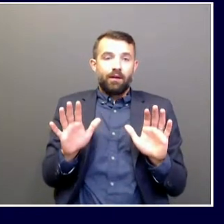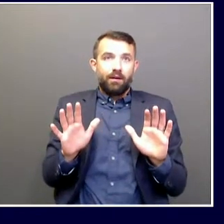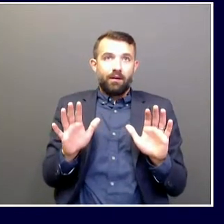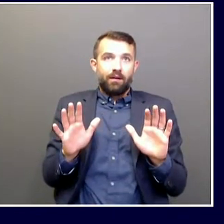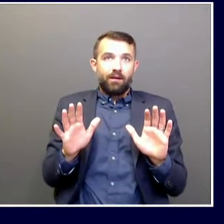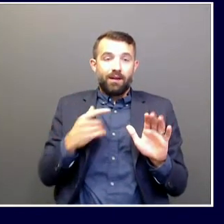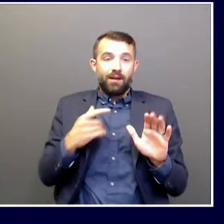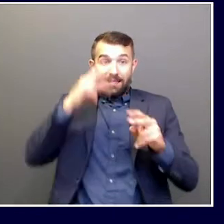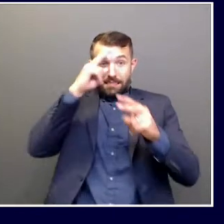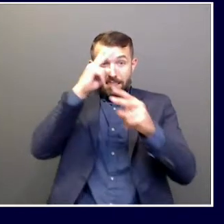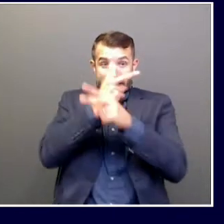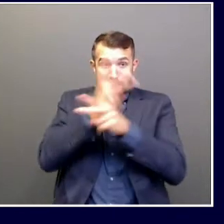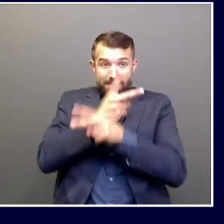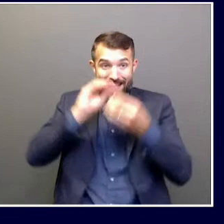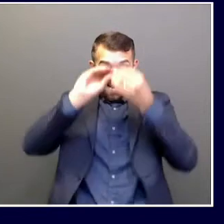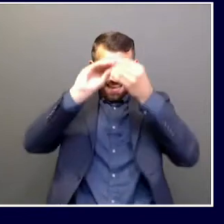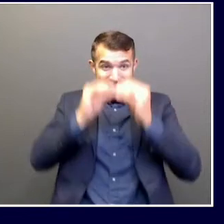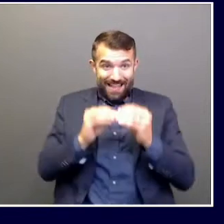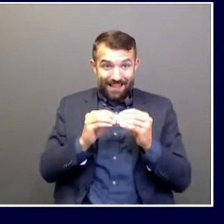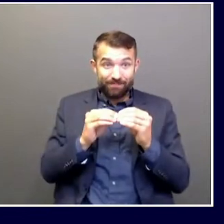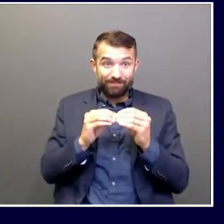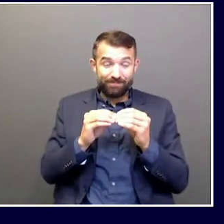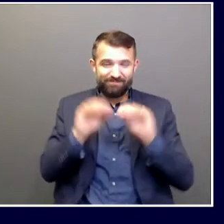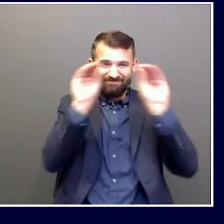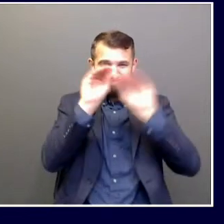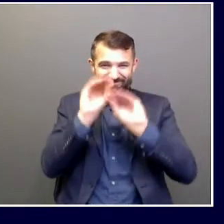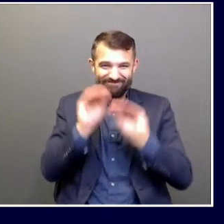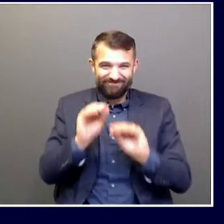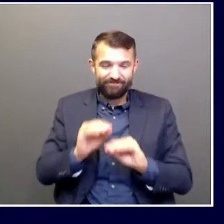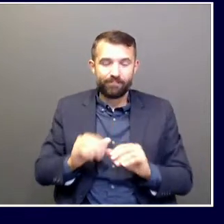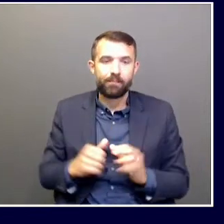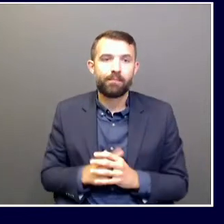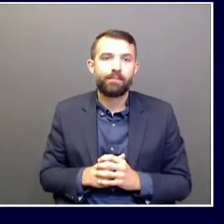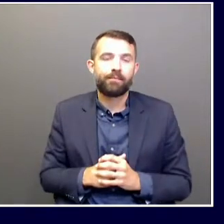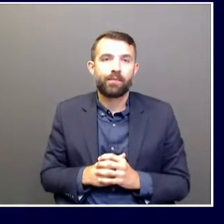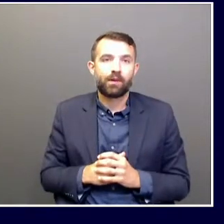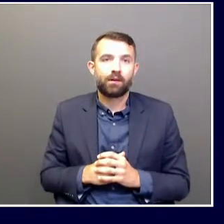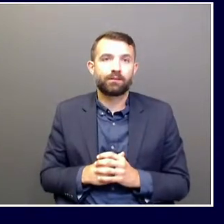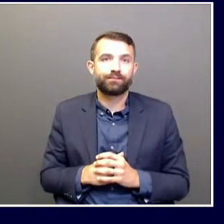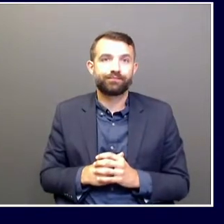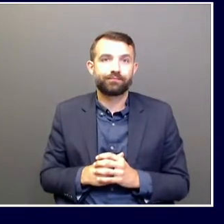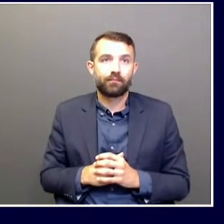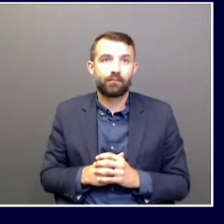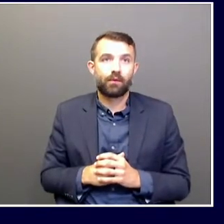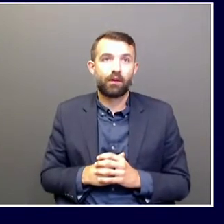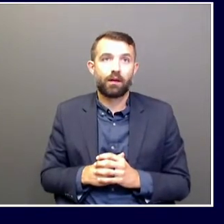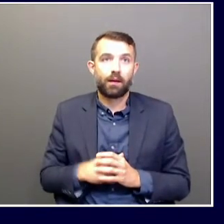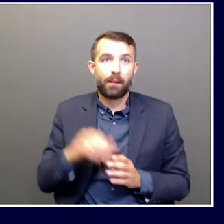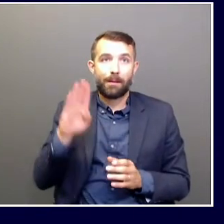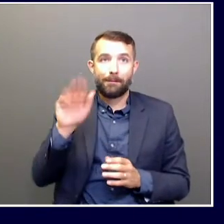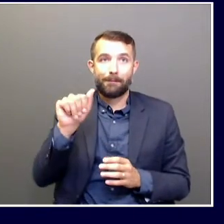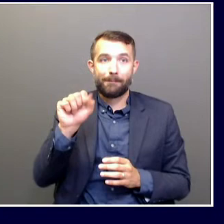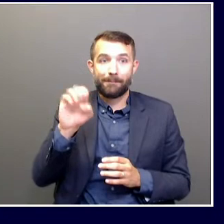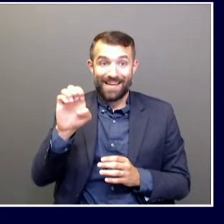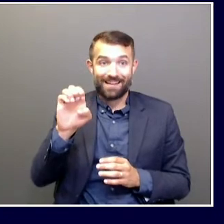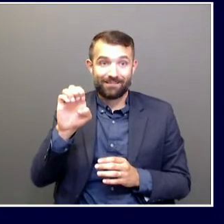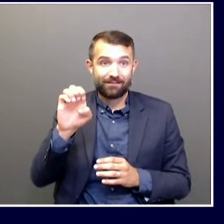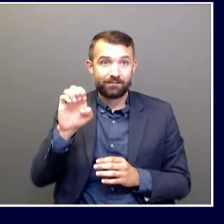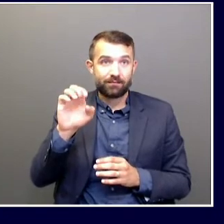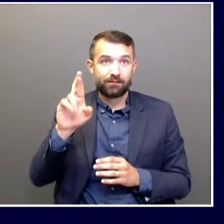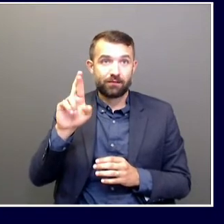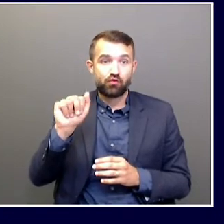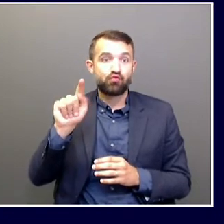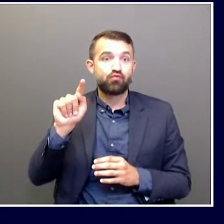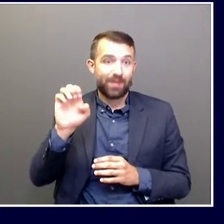upon. On the latter, Patrick, it's a thing called the base rate effect. That is, let me ask a hypothetical,